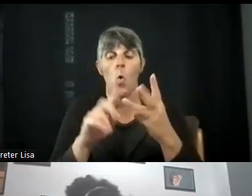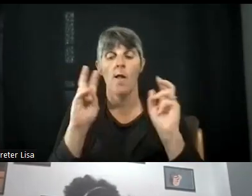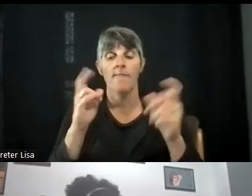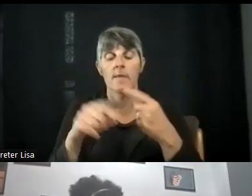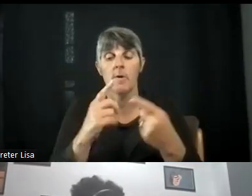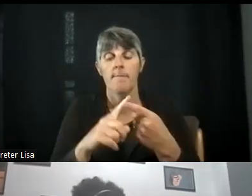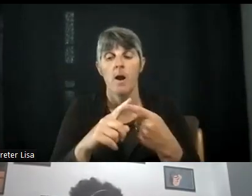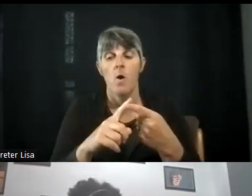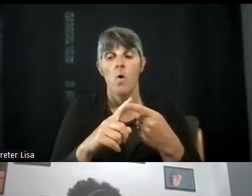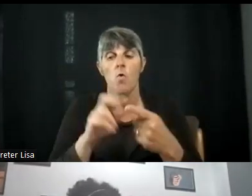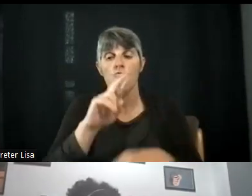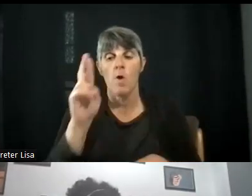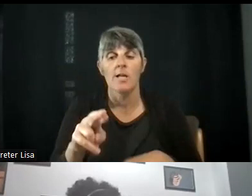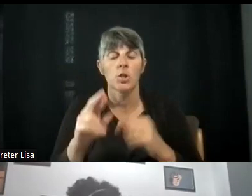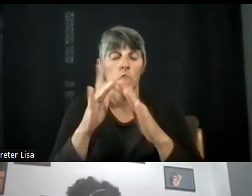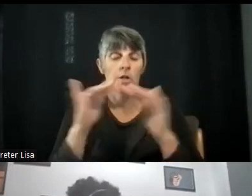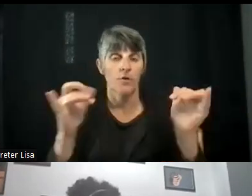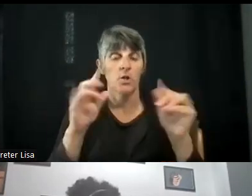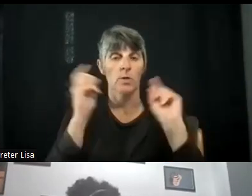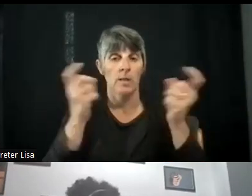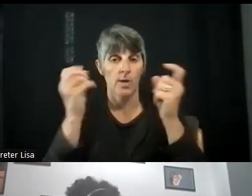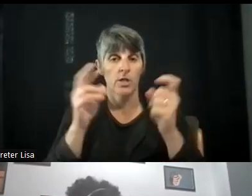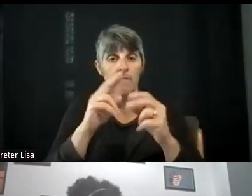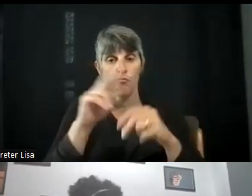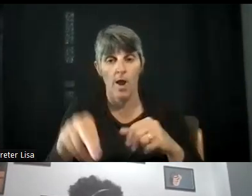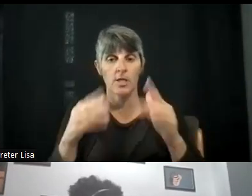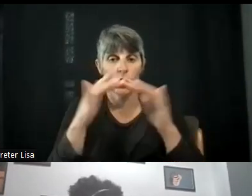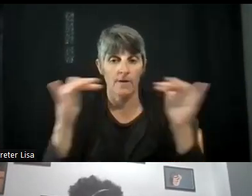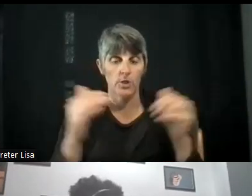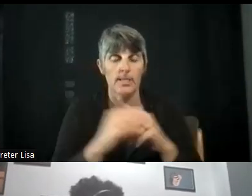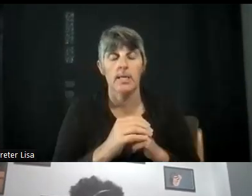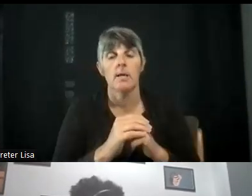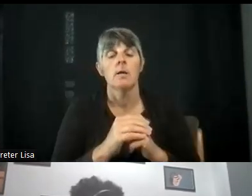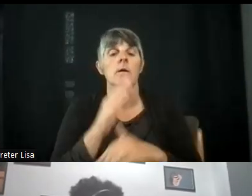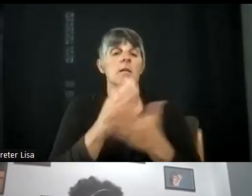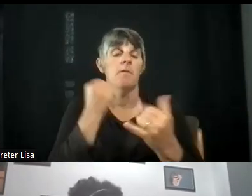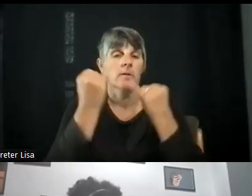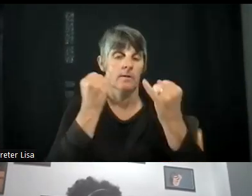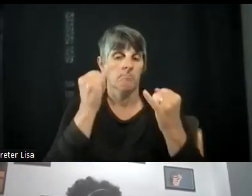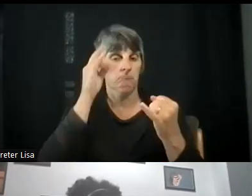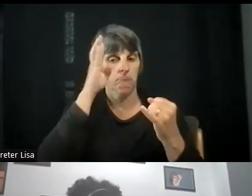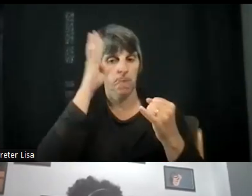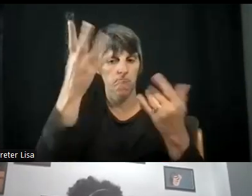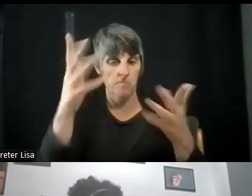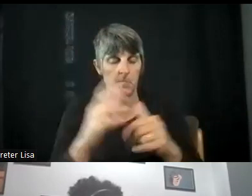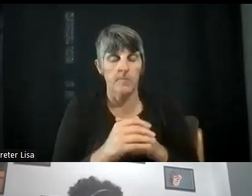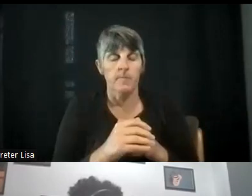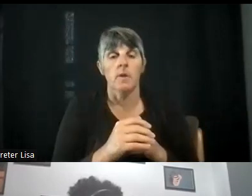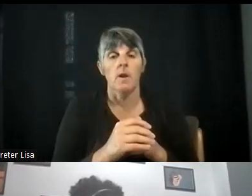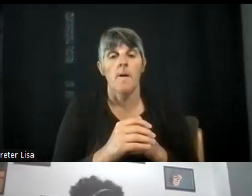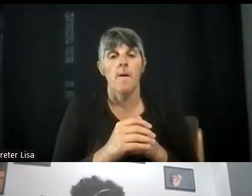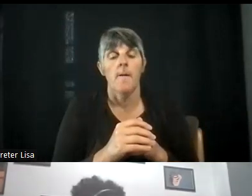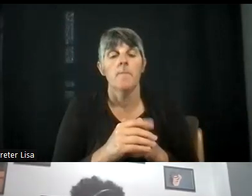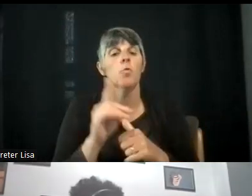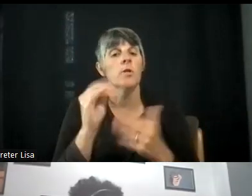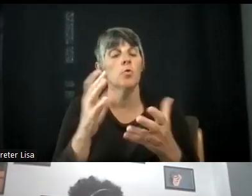around Rochester diversity or celebration of Rochester diversity. Those are some of the ideas that have come up. We